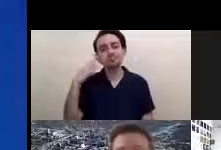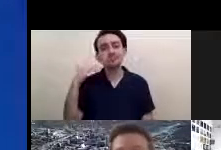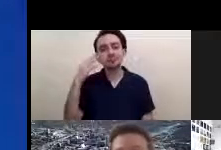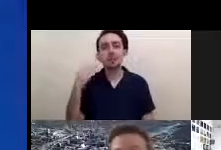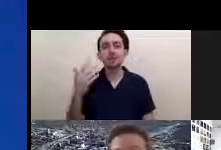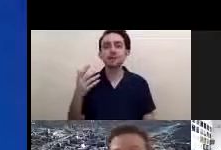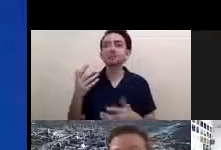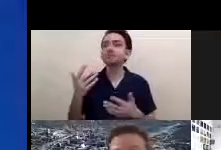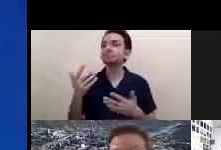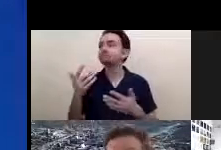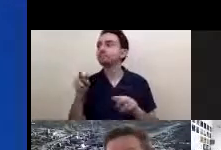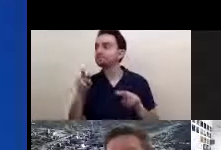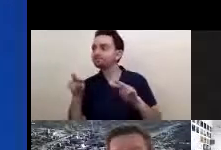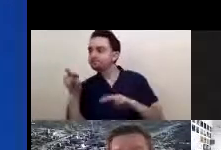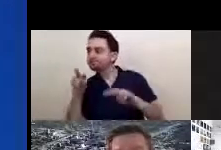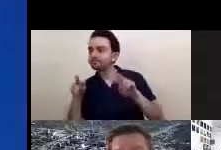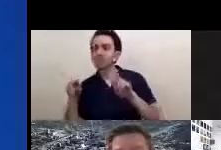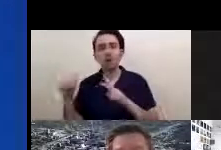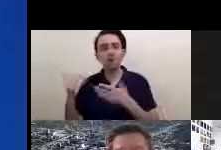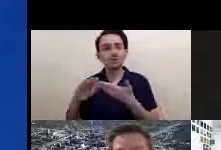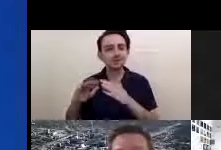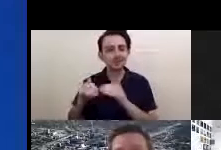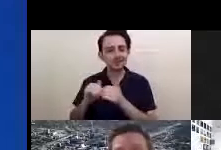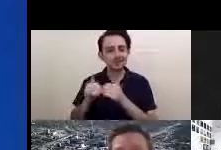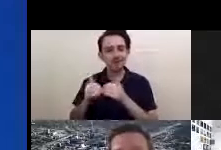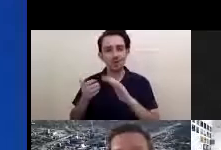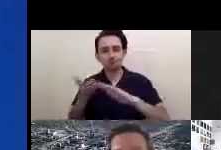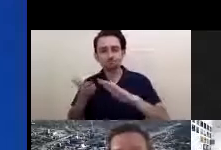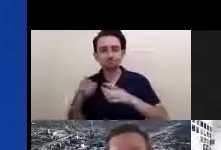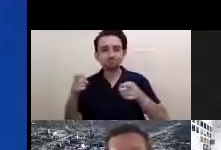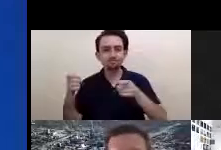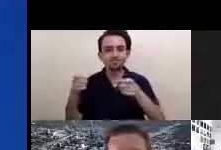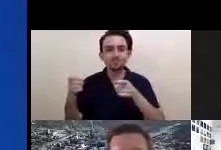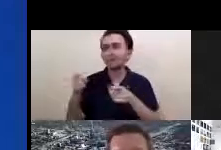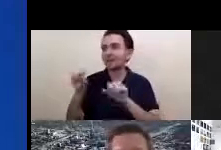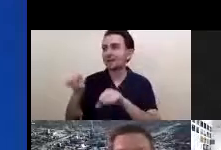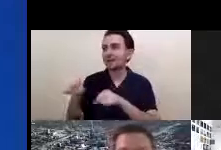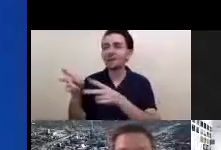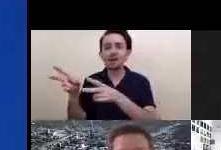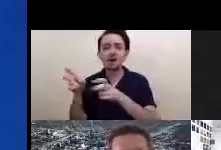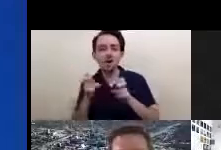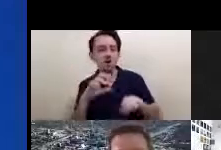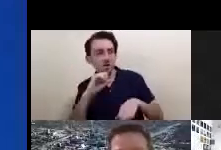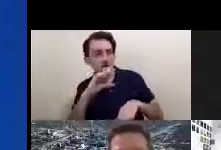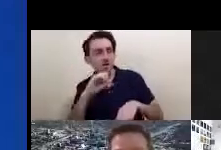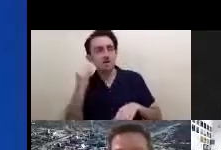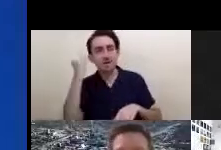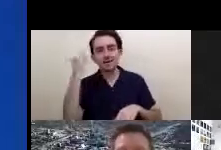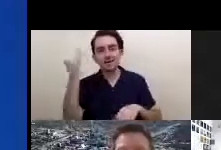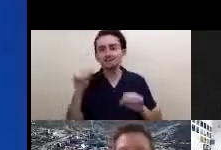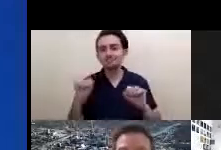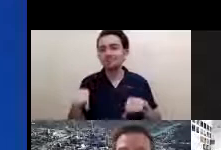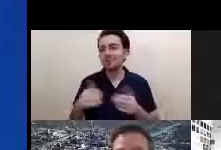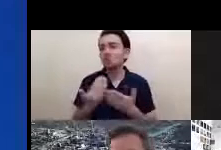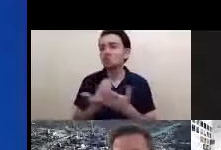cities. And two, because quite honestly, among the sort of design firms in Rochester, and I've worked for a couple of these